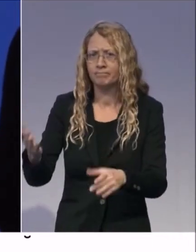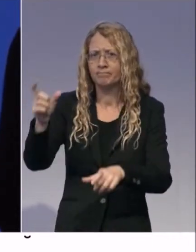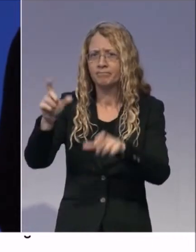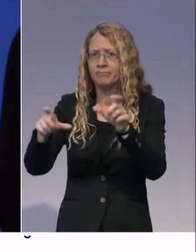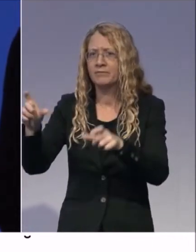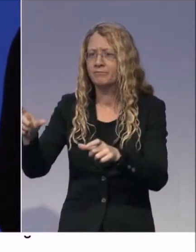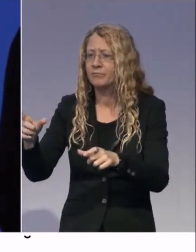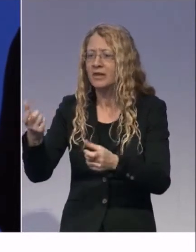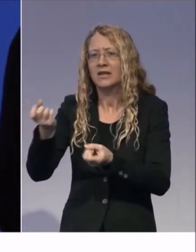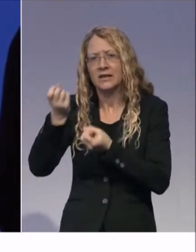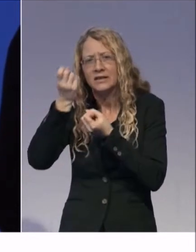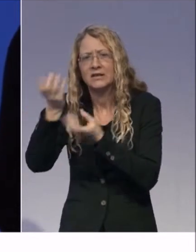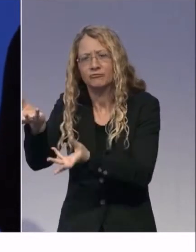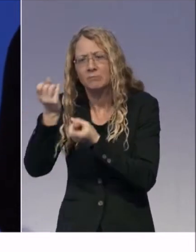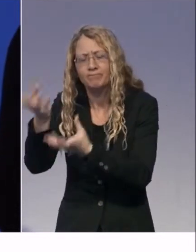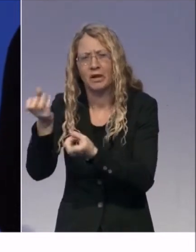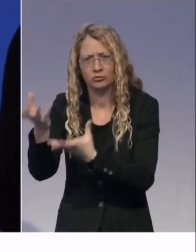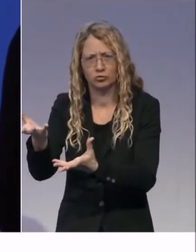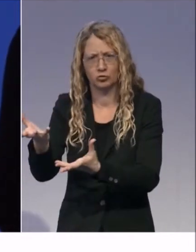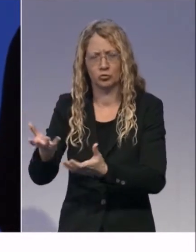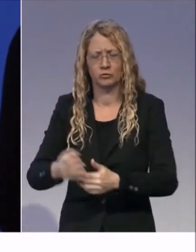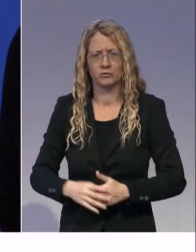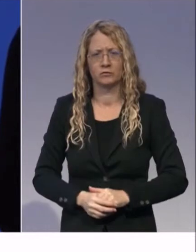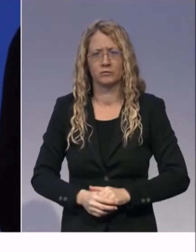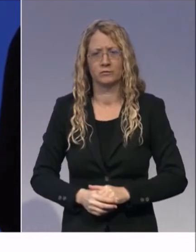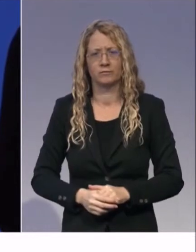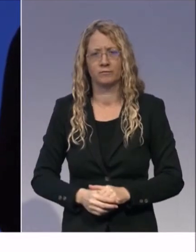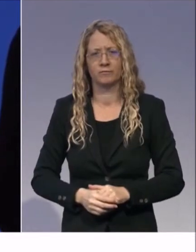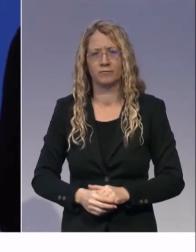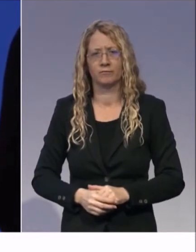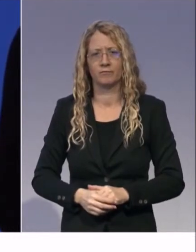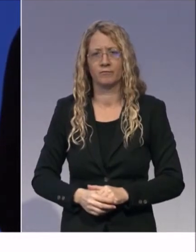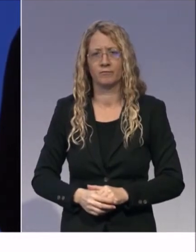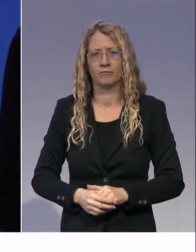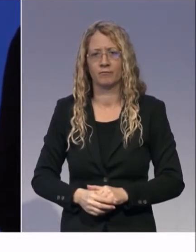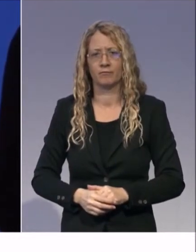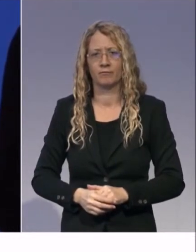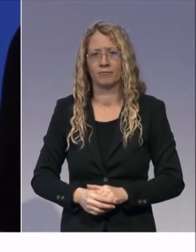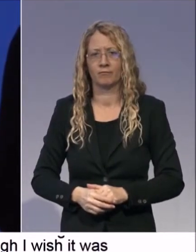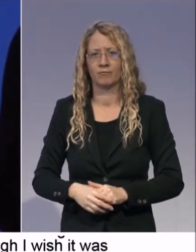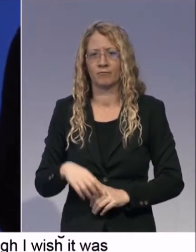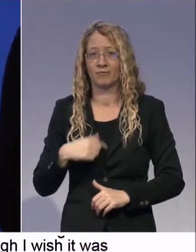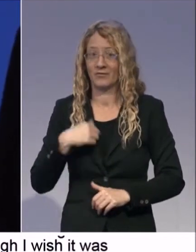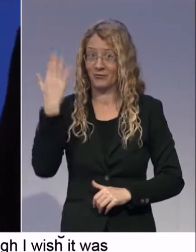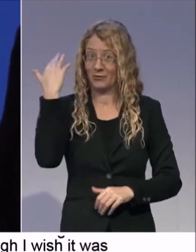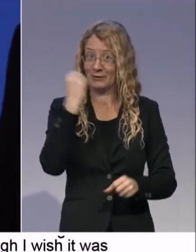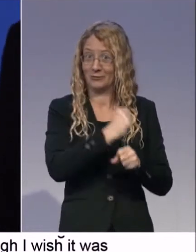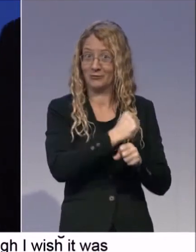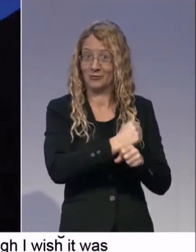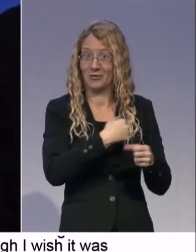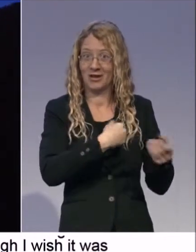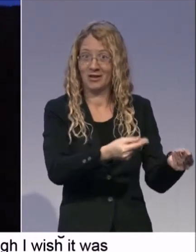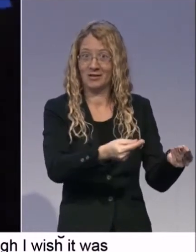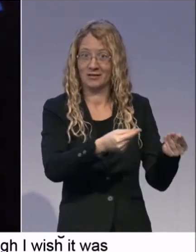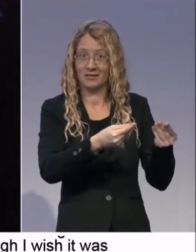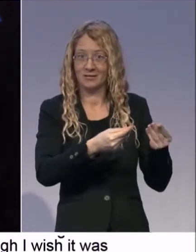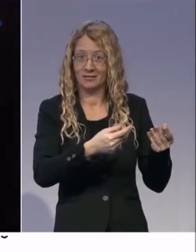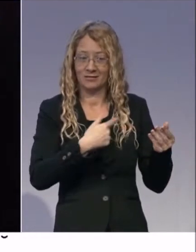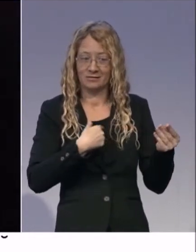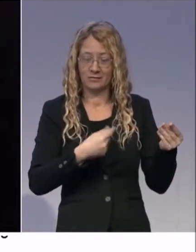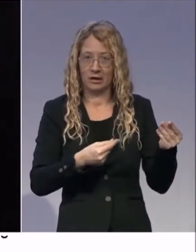many moons ago where I was offered a job but knew that I wouldn't be able to do the job because of my deafness, and I tried to